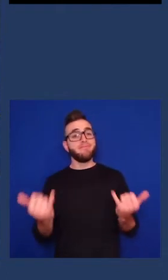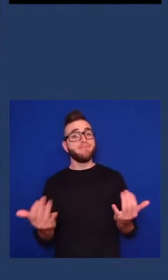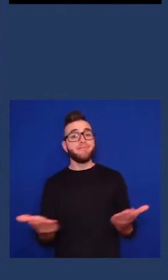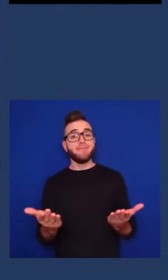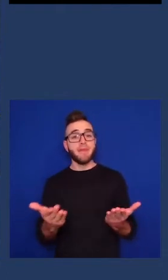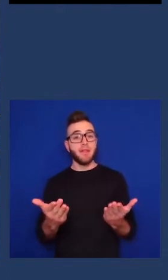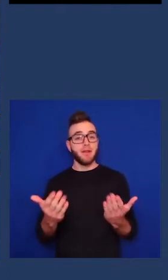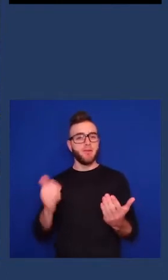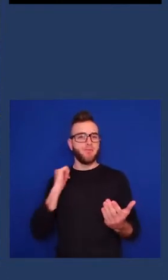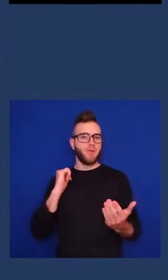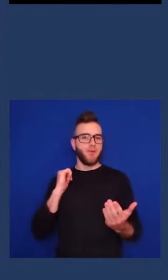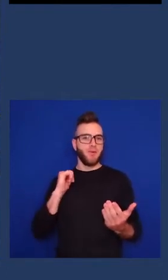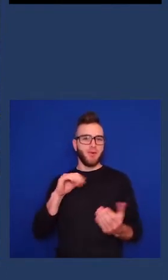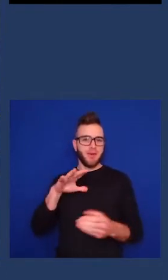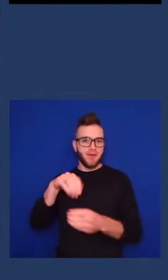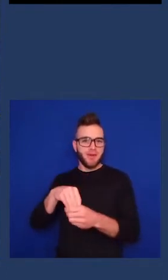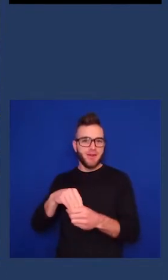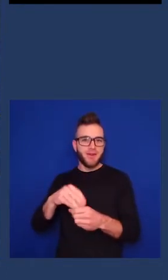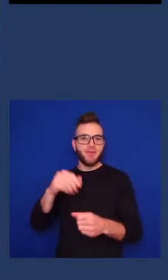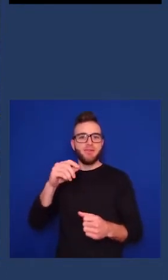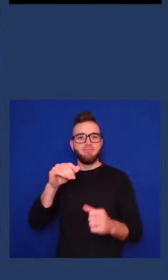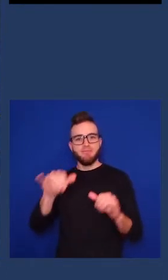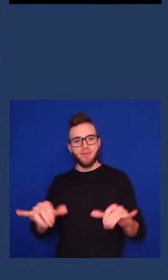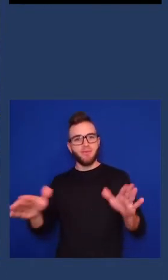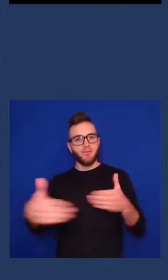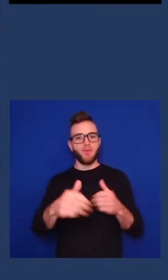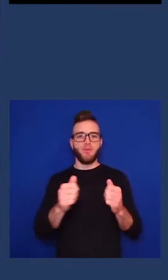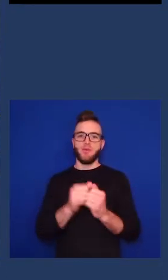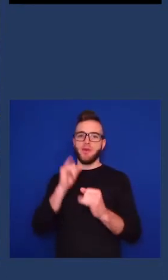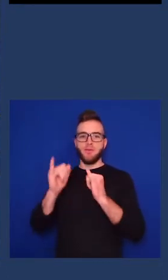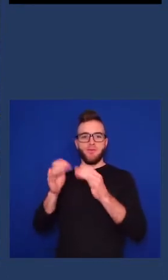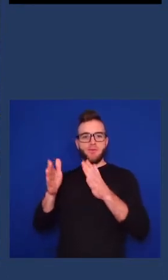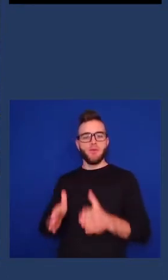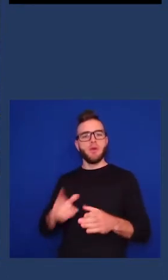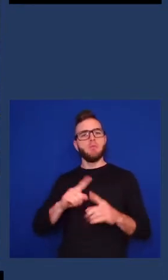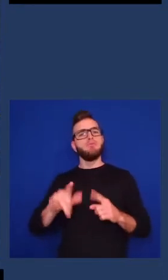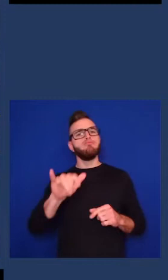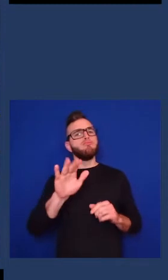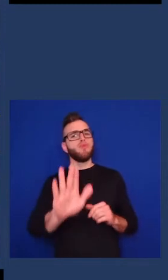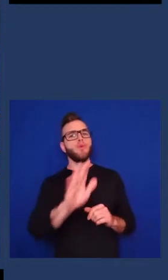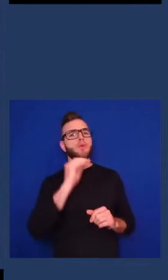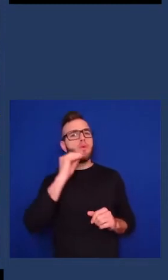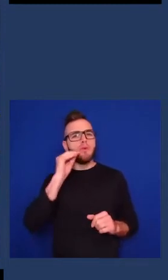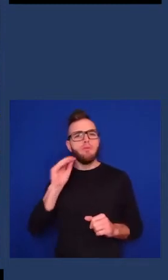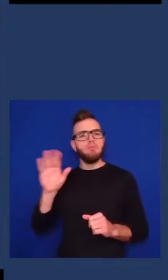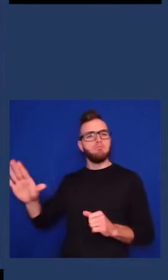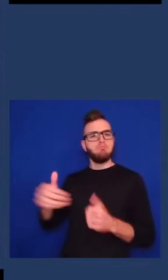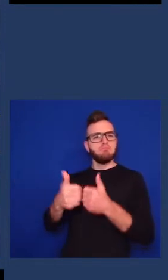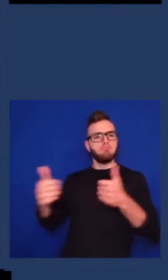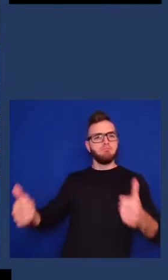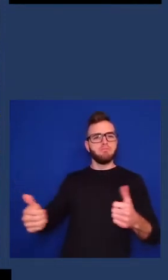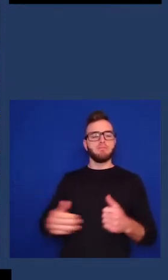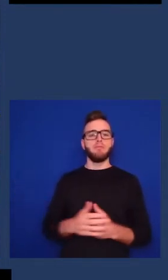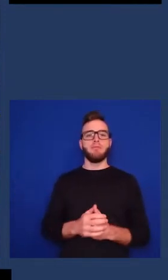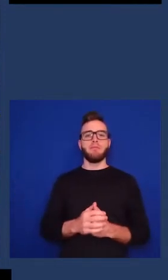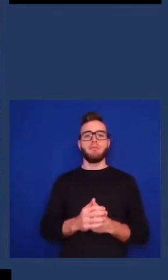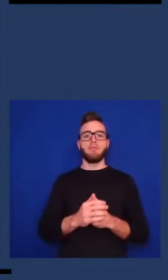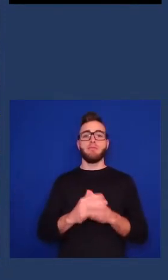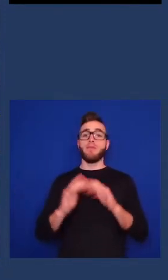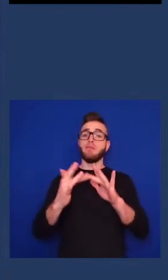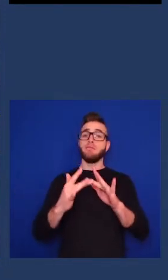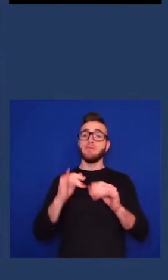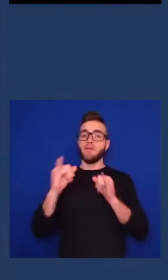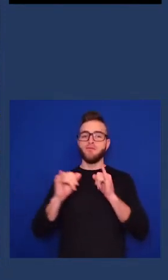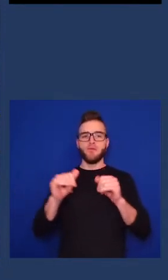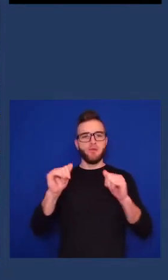at your own home or a location of your choosing. Virtual interviews can be taken in a variety of ways. The first is a